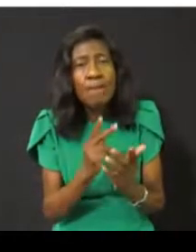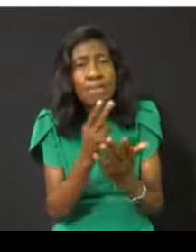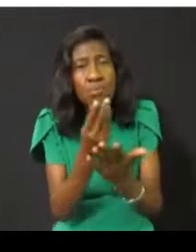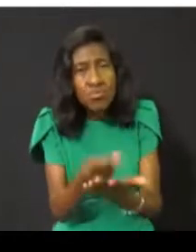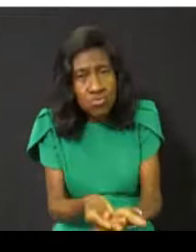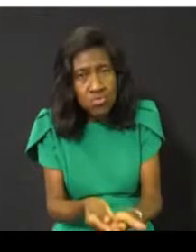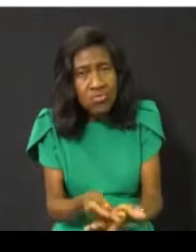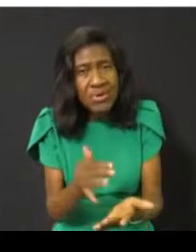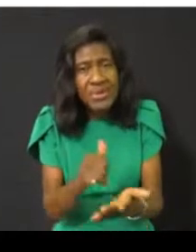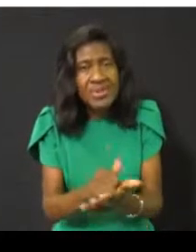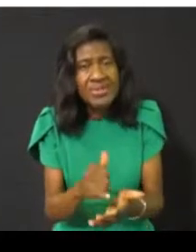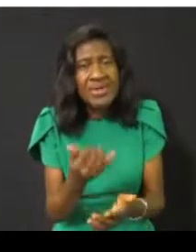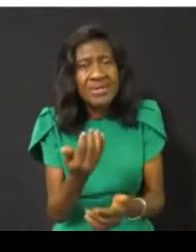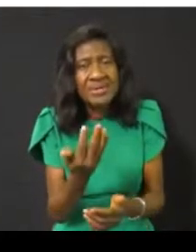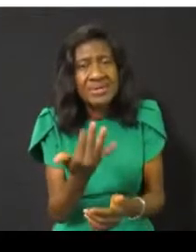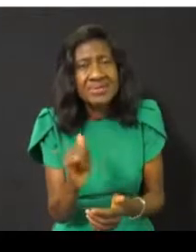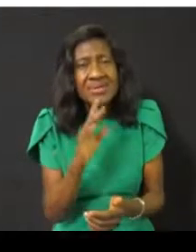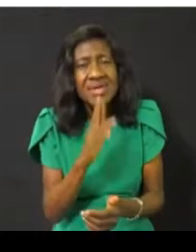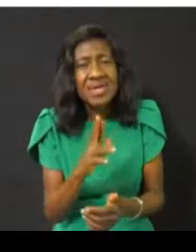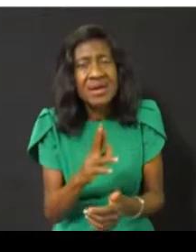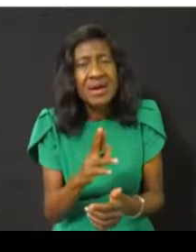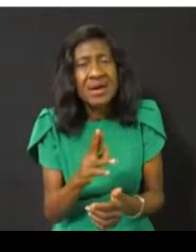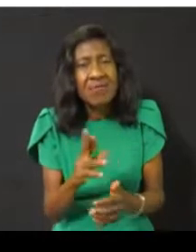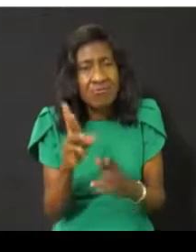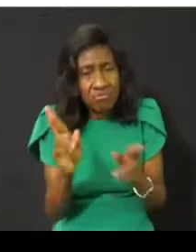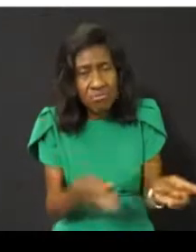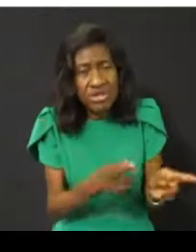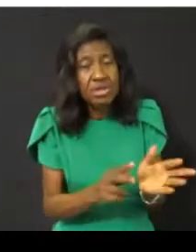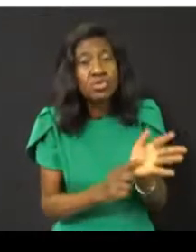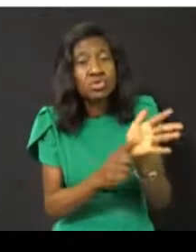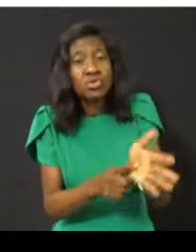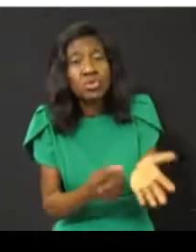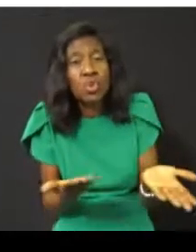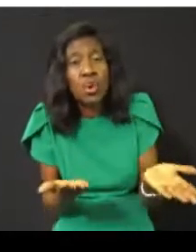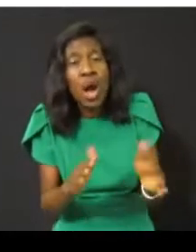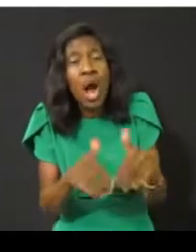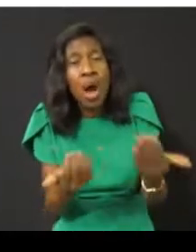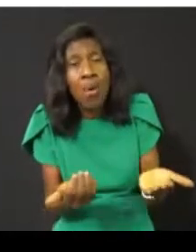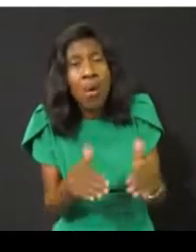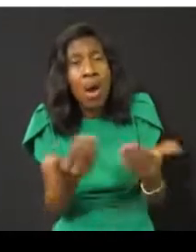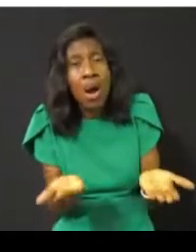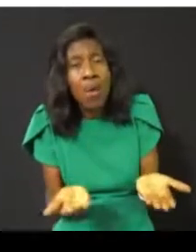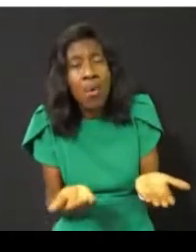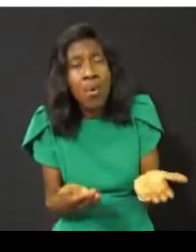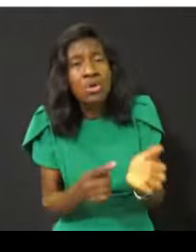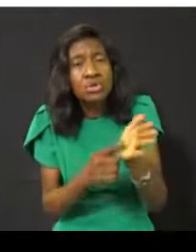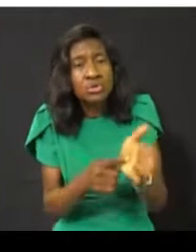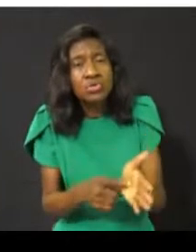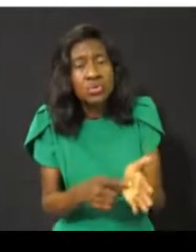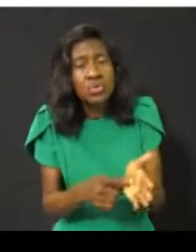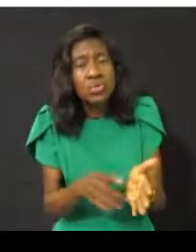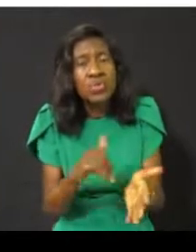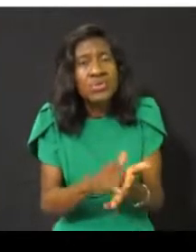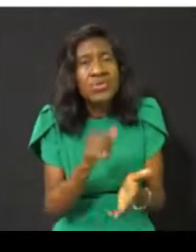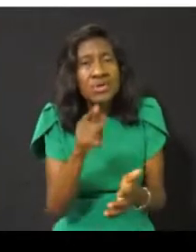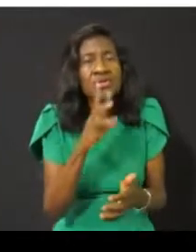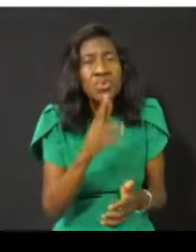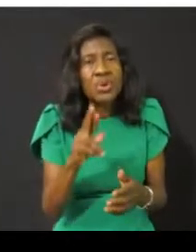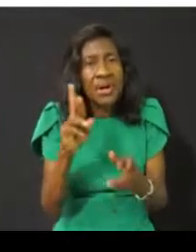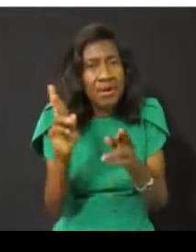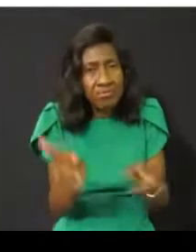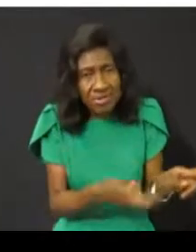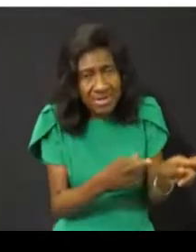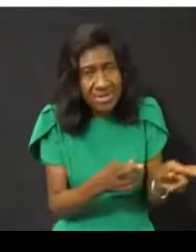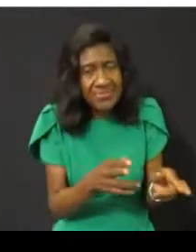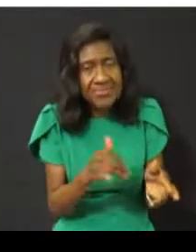that we're ready. Prove to the government and prove to the people of the Cayman Islands that you're ready. That's how you build confidence, and